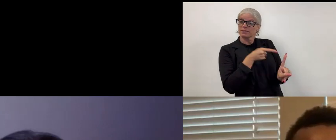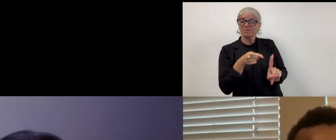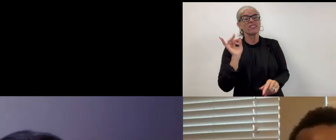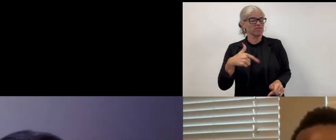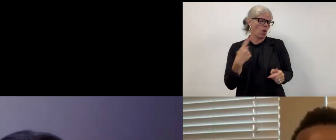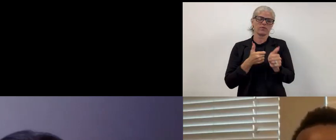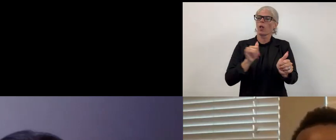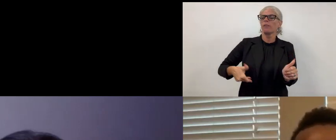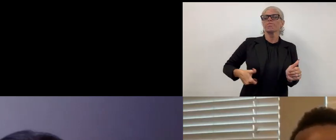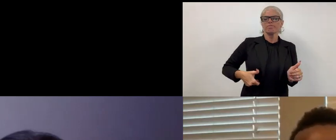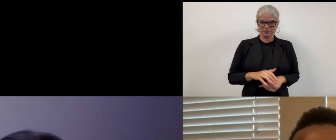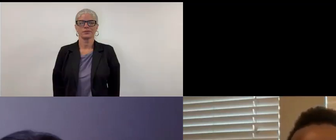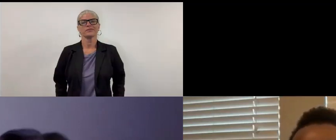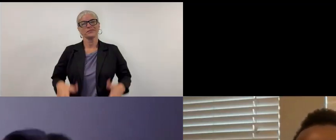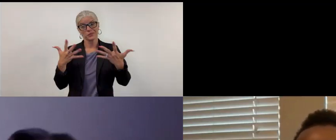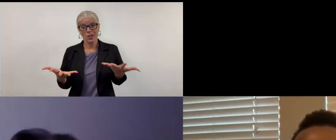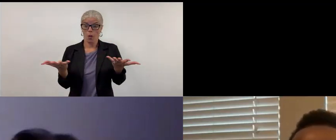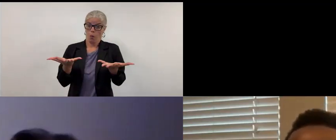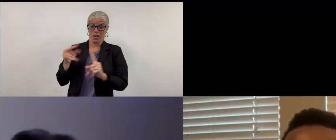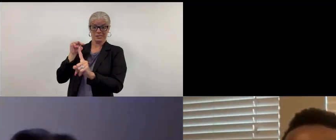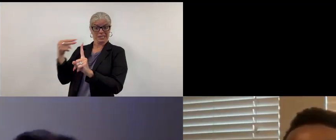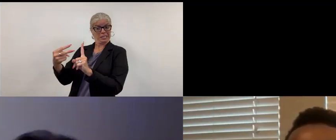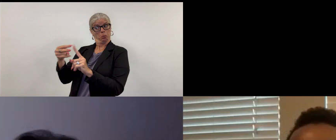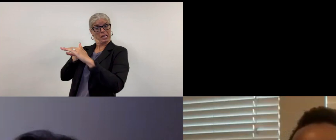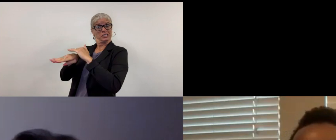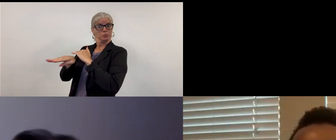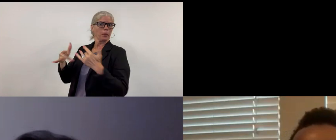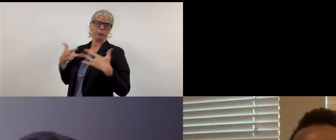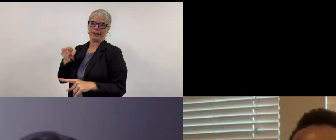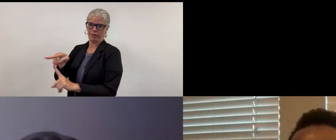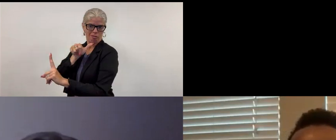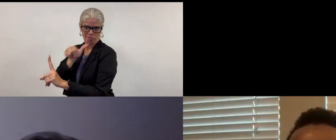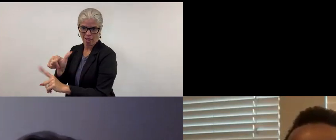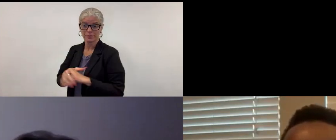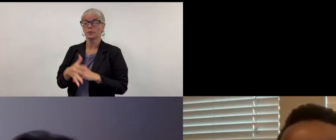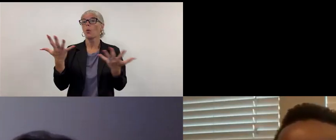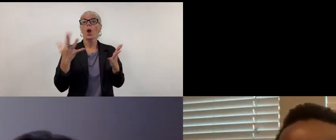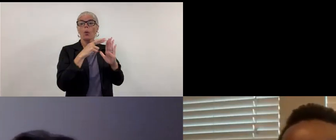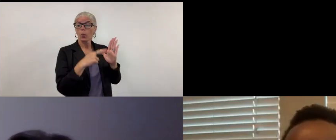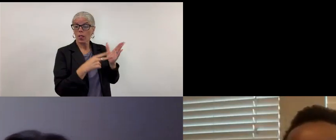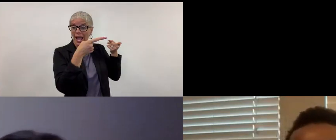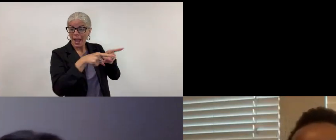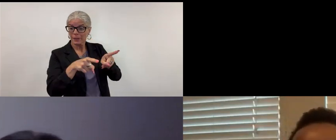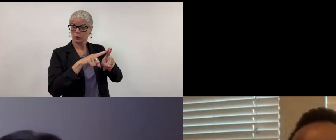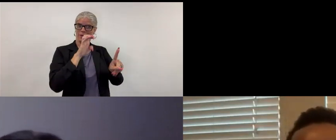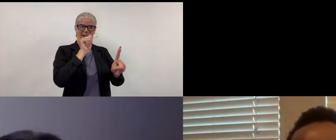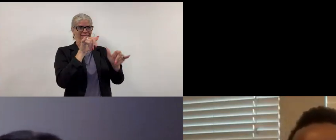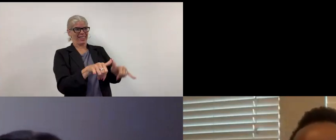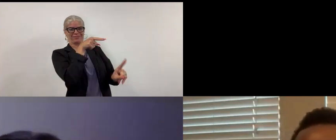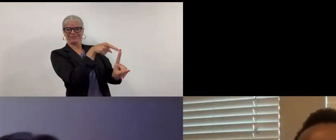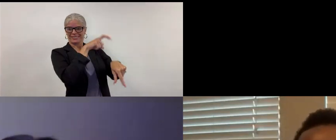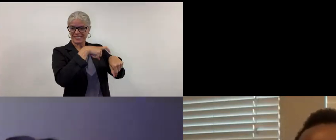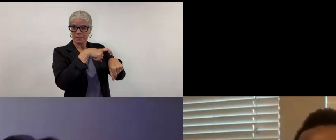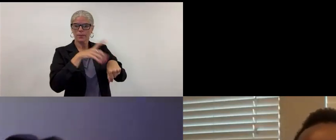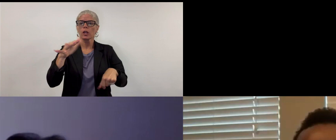but I live by that. Well, and what's deemed accessible is often not. That's So right. whatever the rules happen to